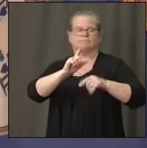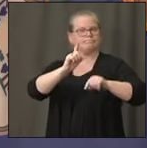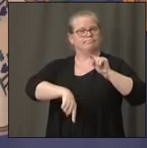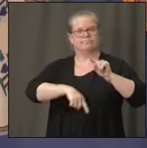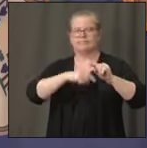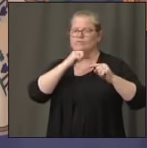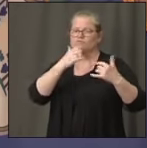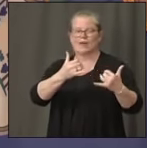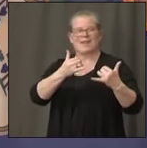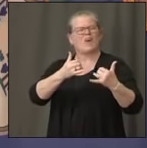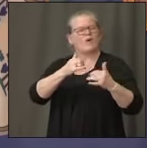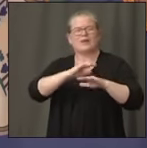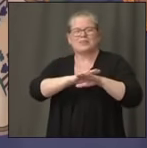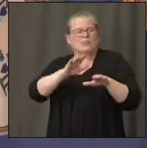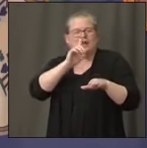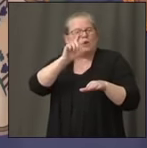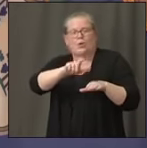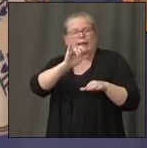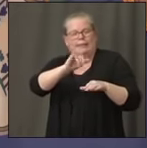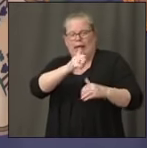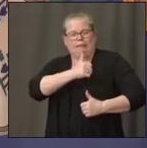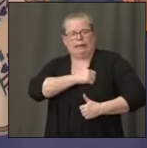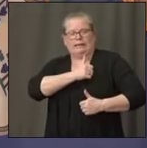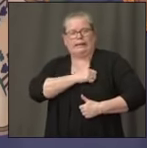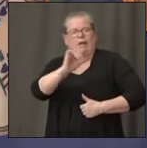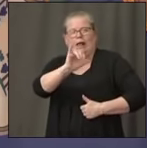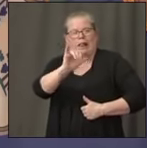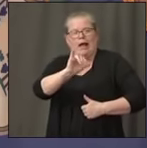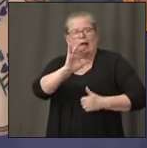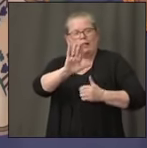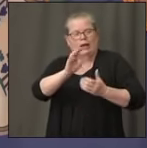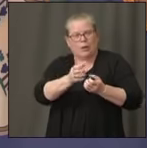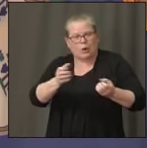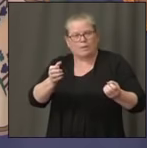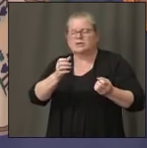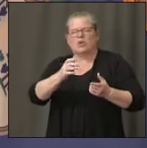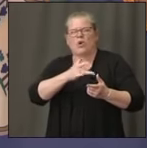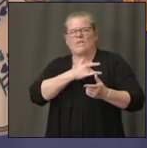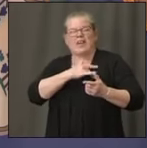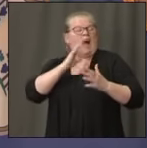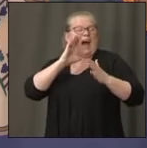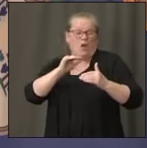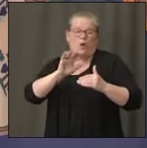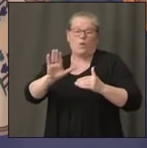they need this military-style equipment, so I hope their pause is a lot longer than 90 days.